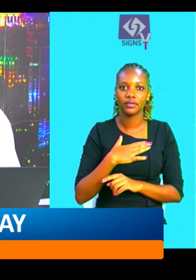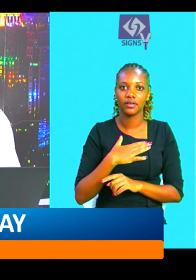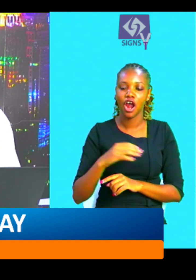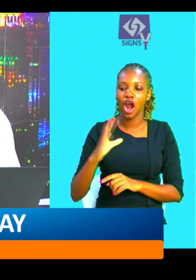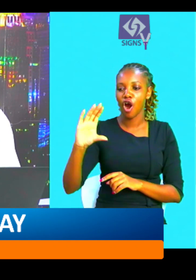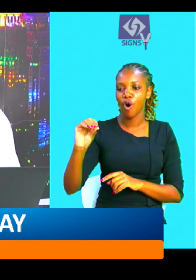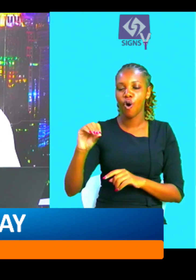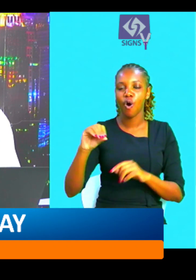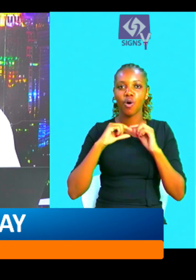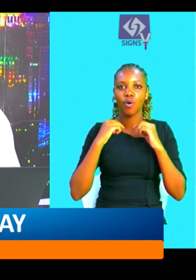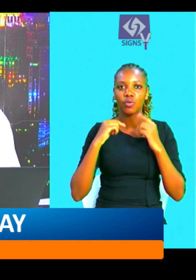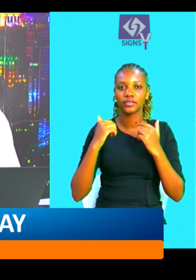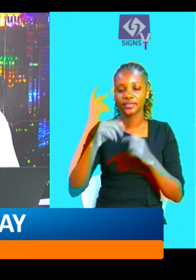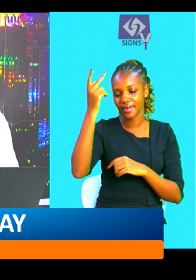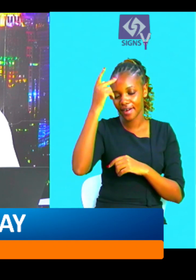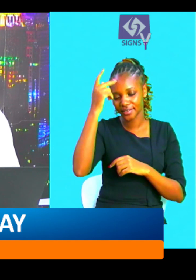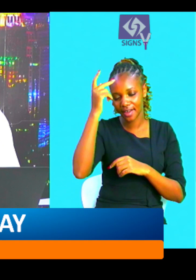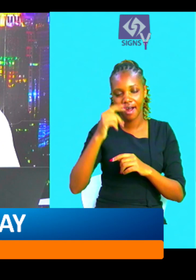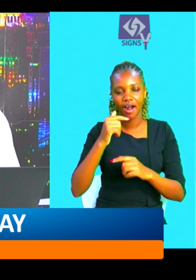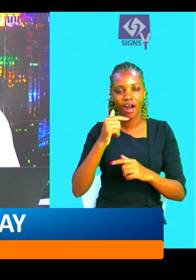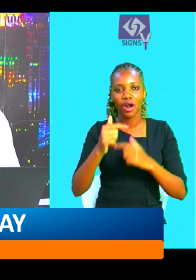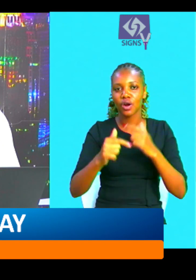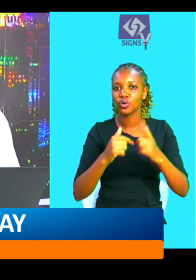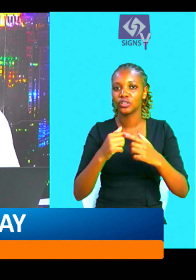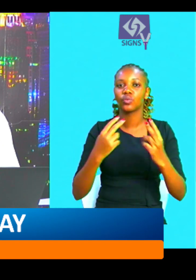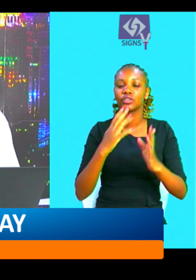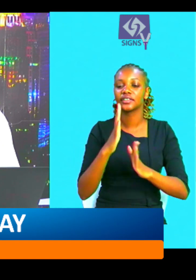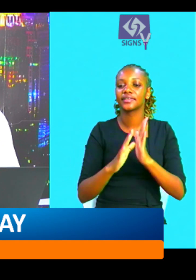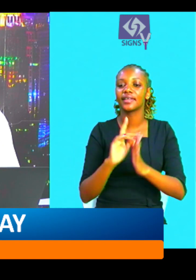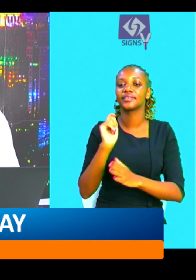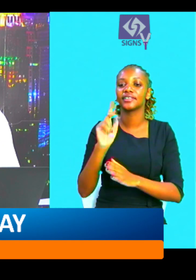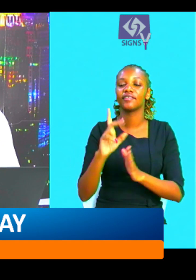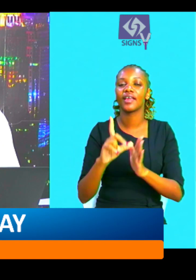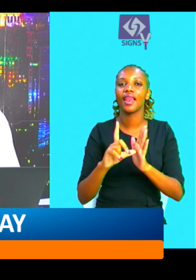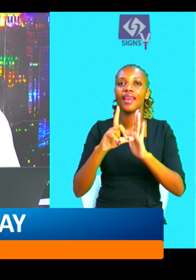is a bit on the high. So we are hoping that